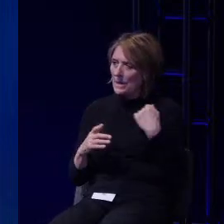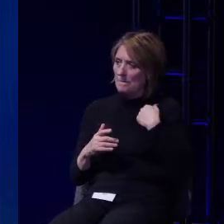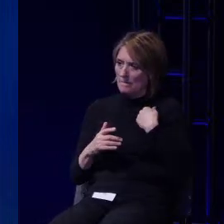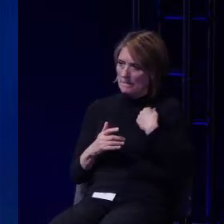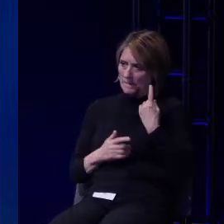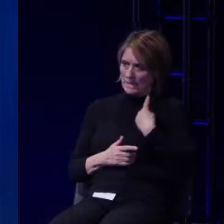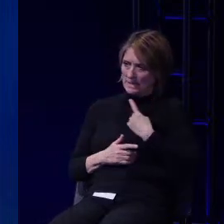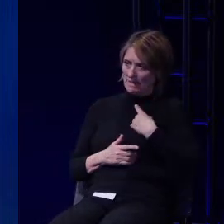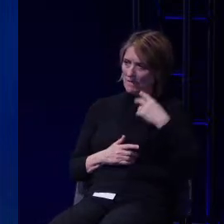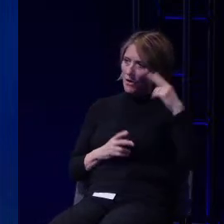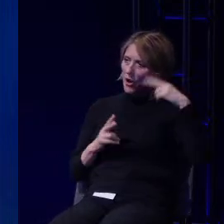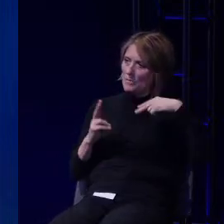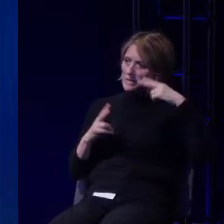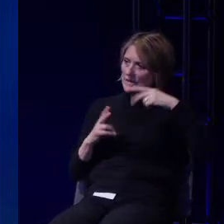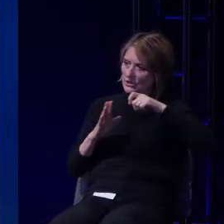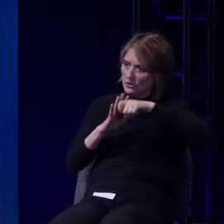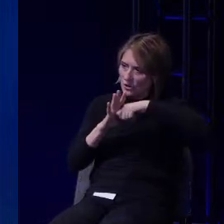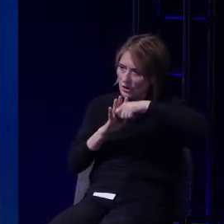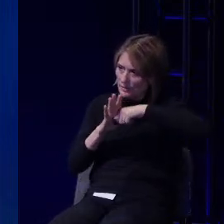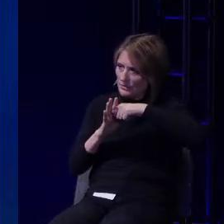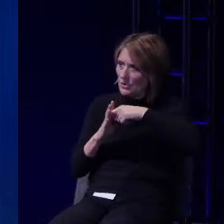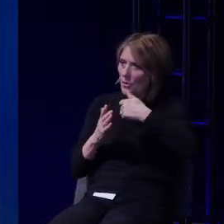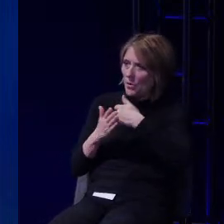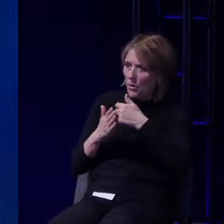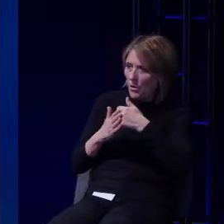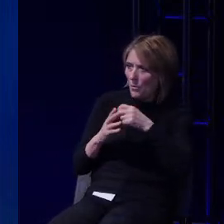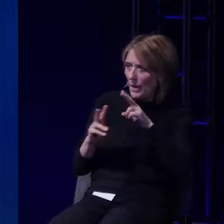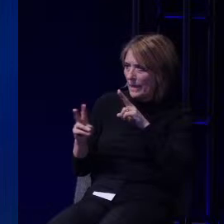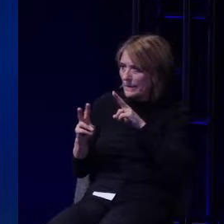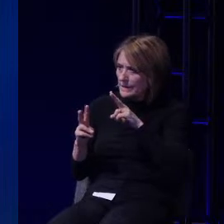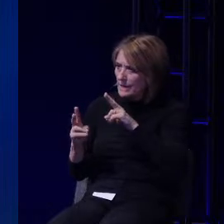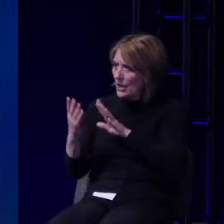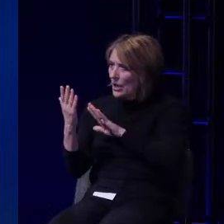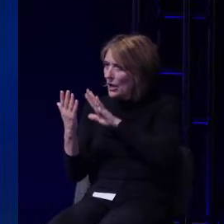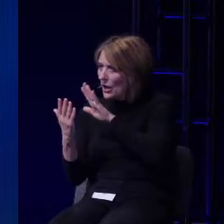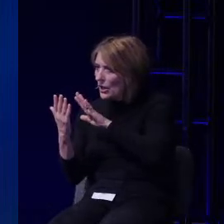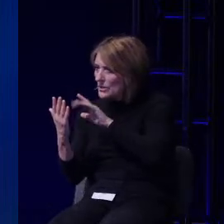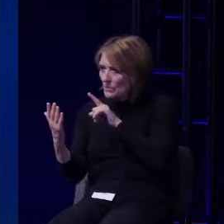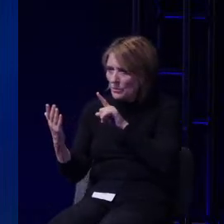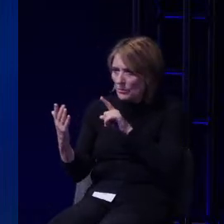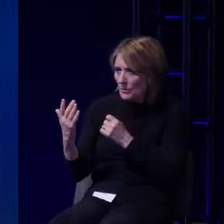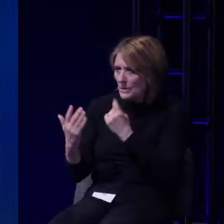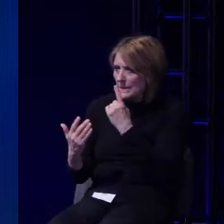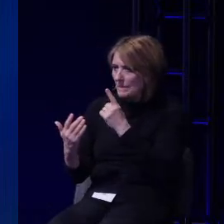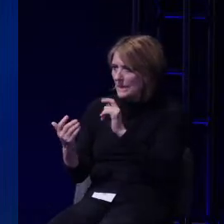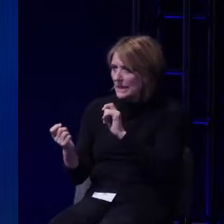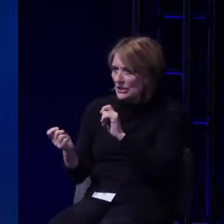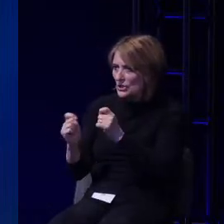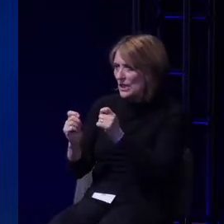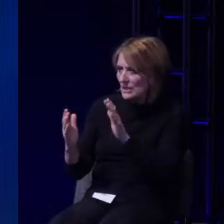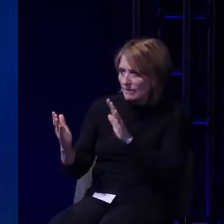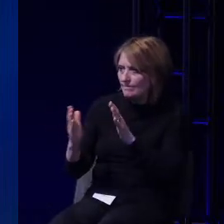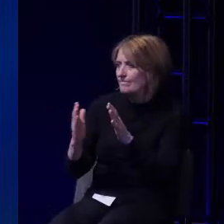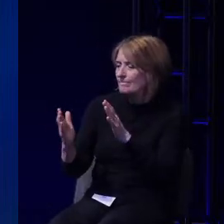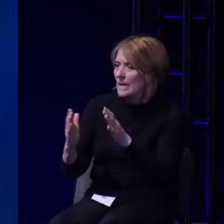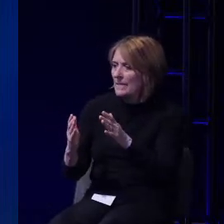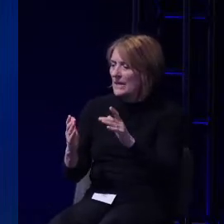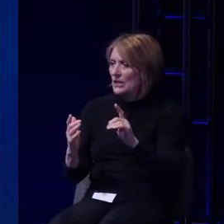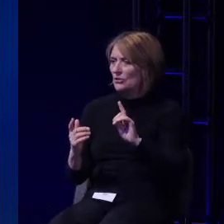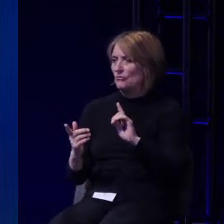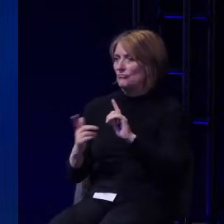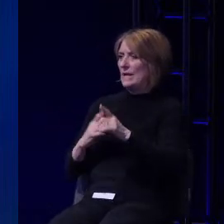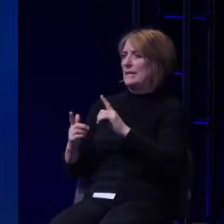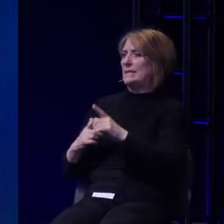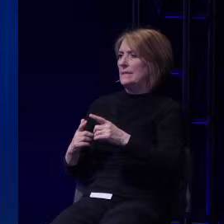documentary, so it was always that operating that sort of closeness to what was happening and that change and being able to react.